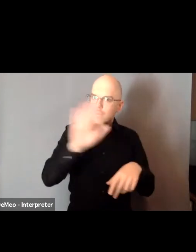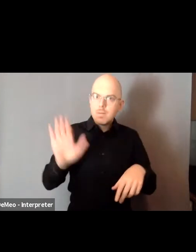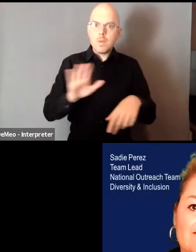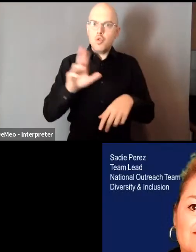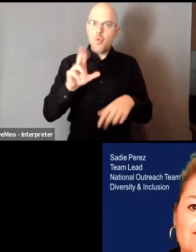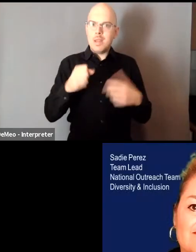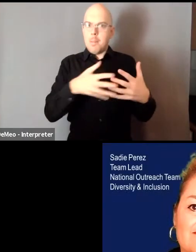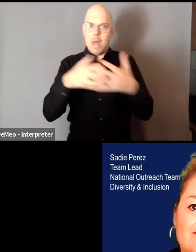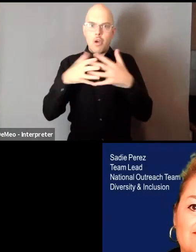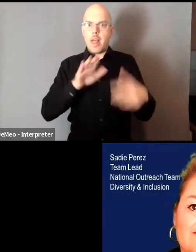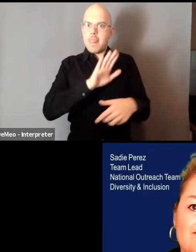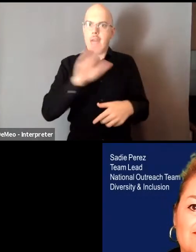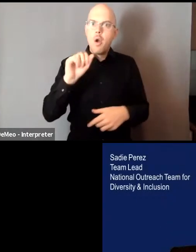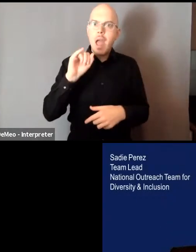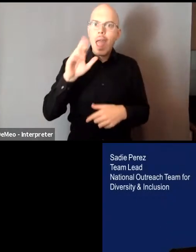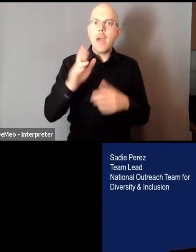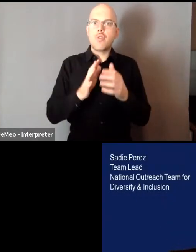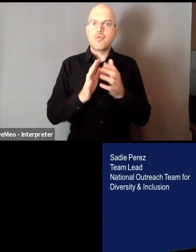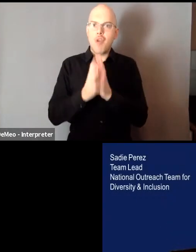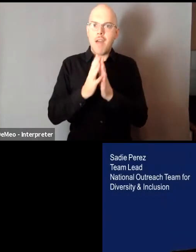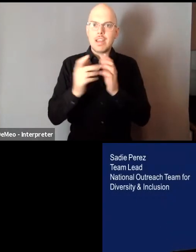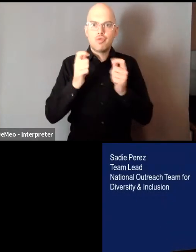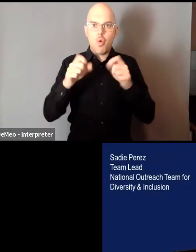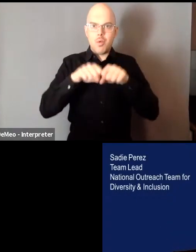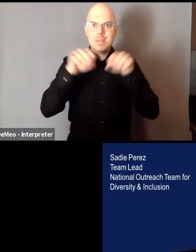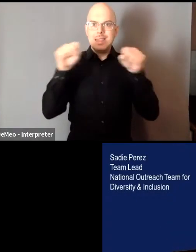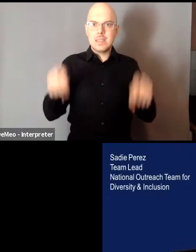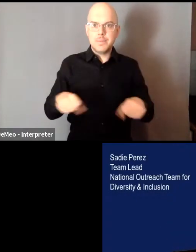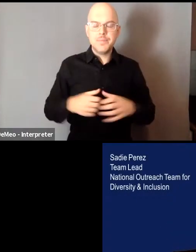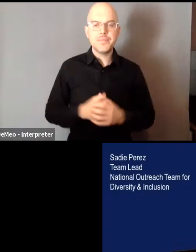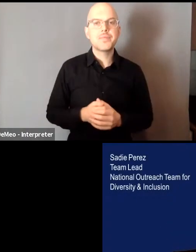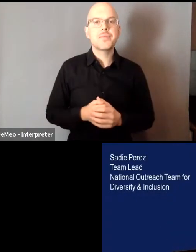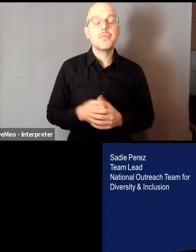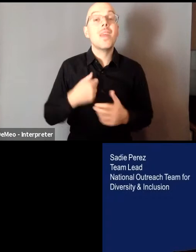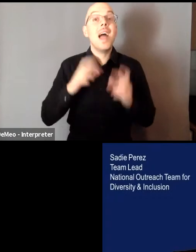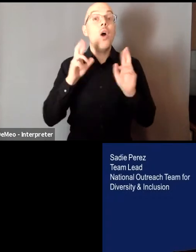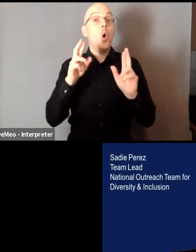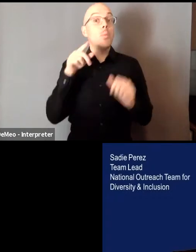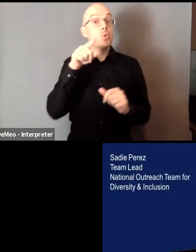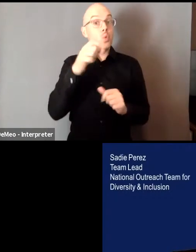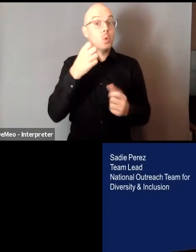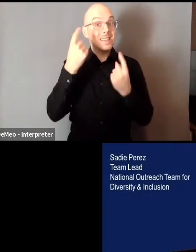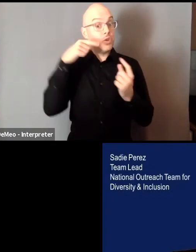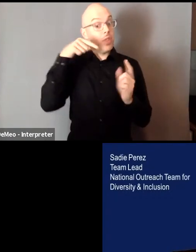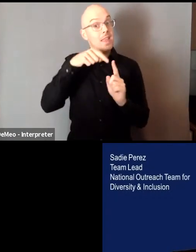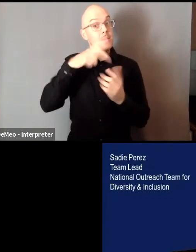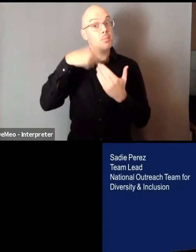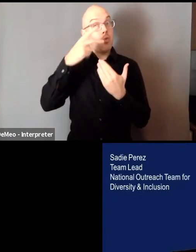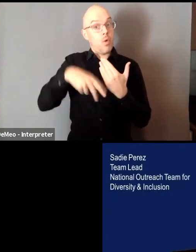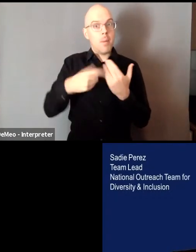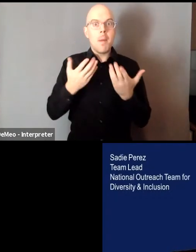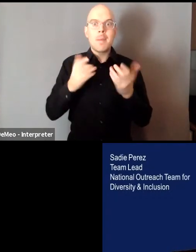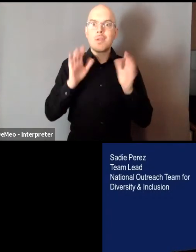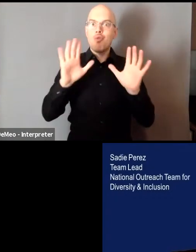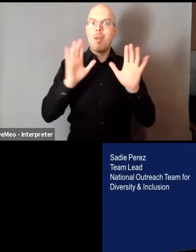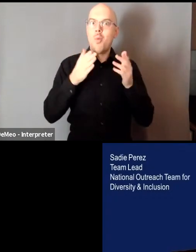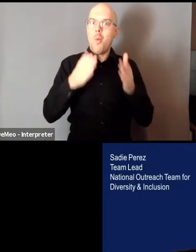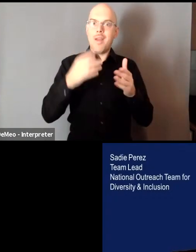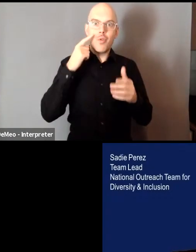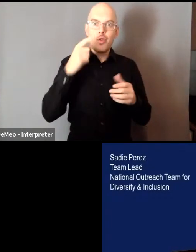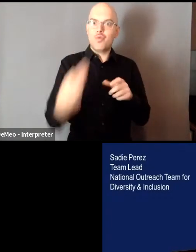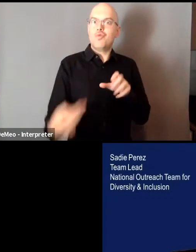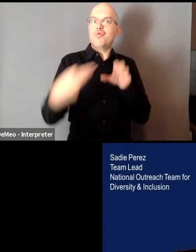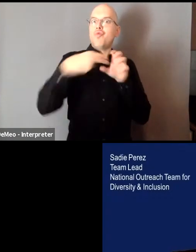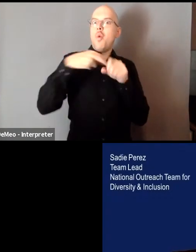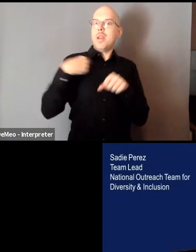to consider the FAA's Aviation Development Program as an entry-level way to your own amazing aviation career.